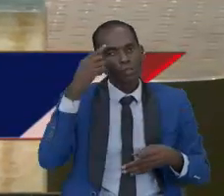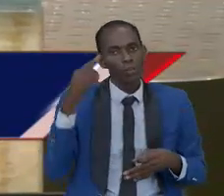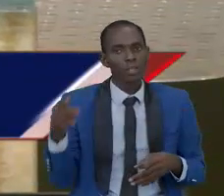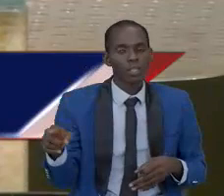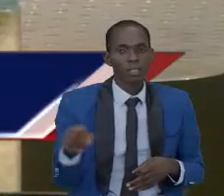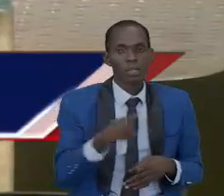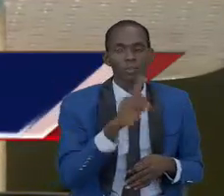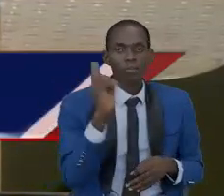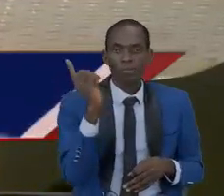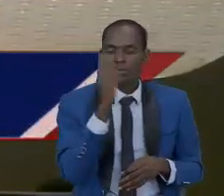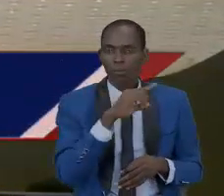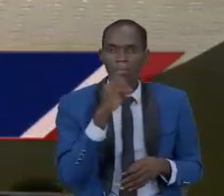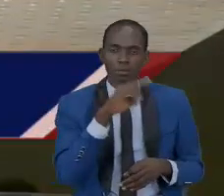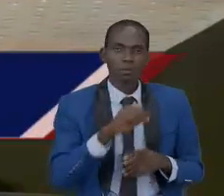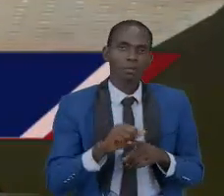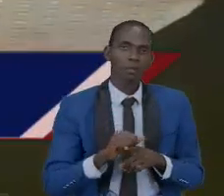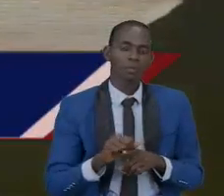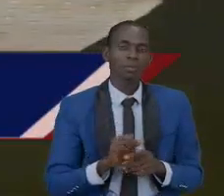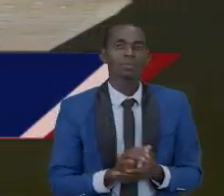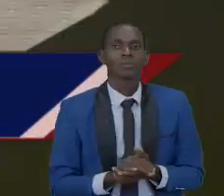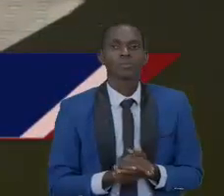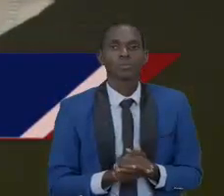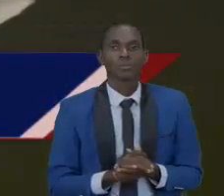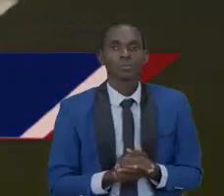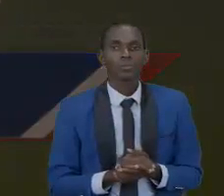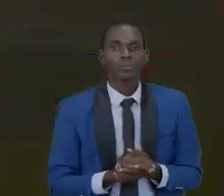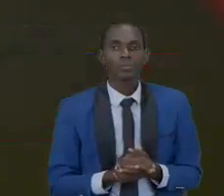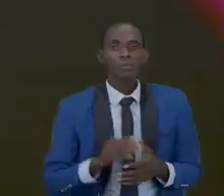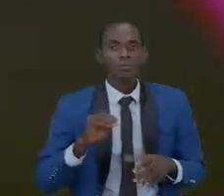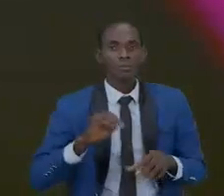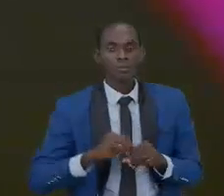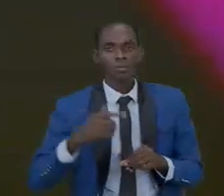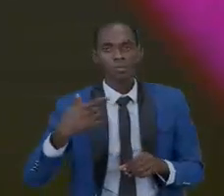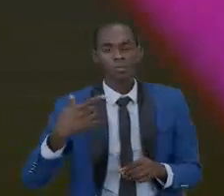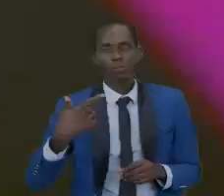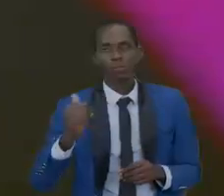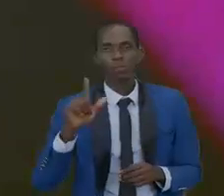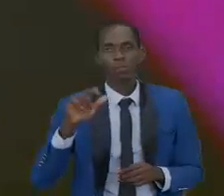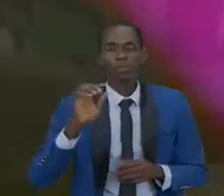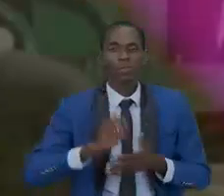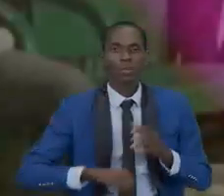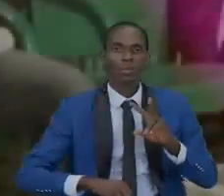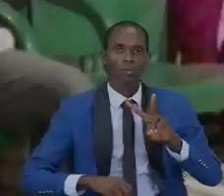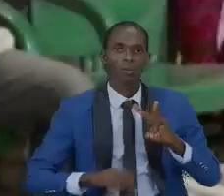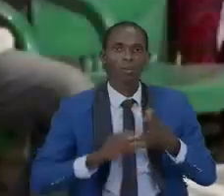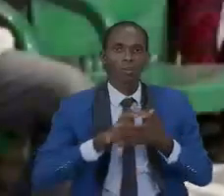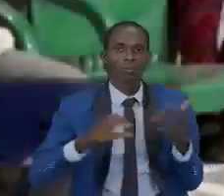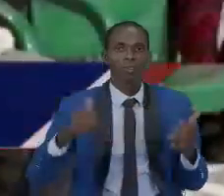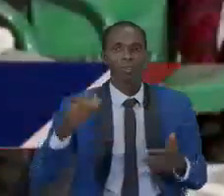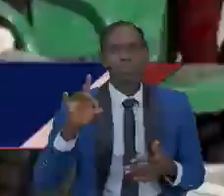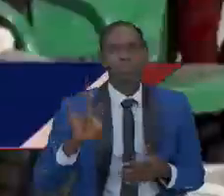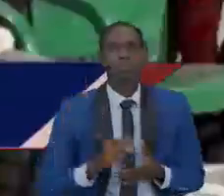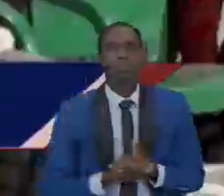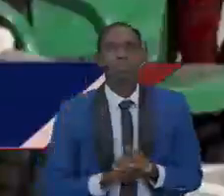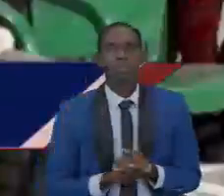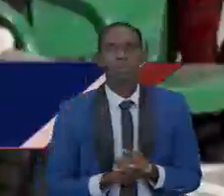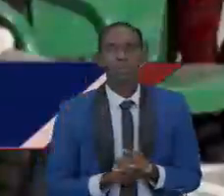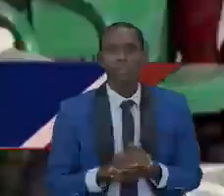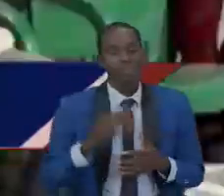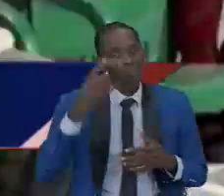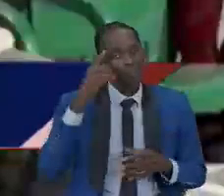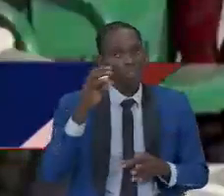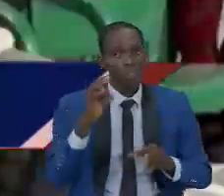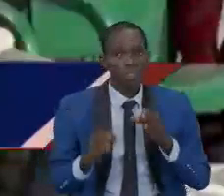for their falsehood we're coming to Galatians chapter 2 verse 18. for